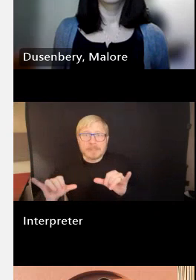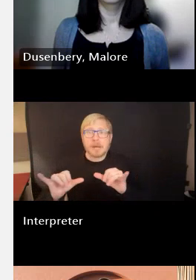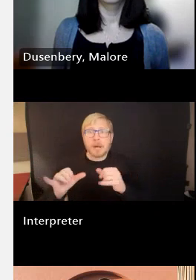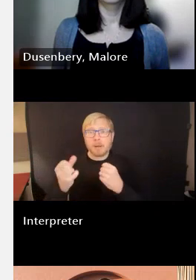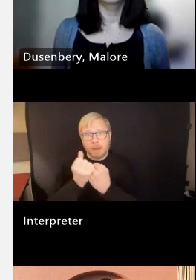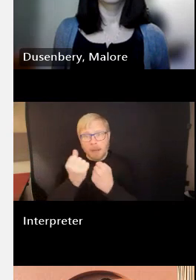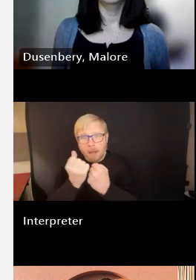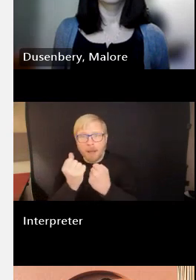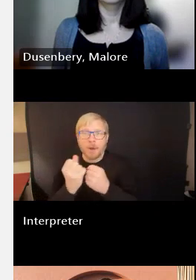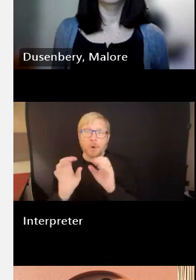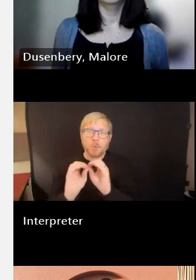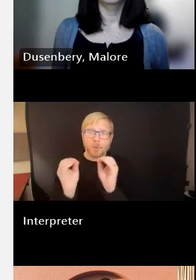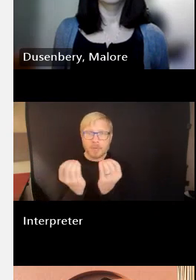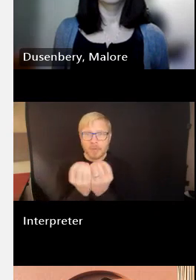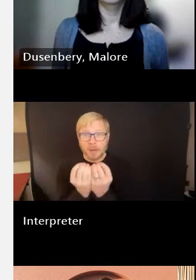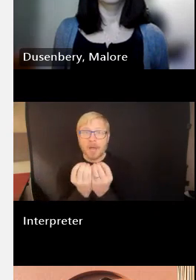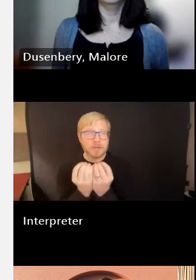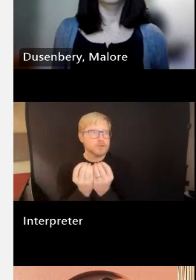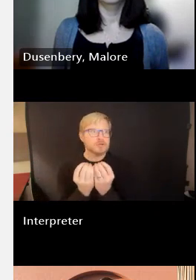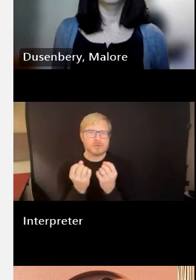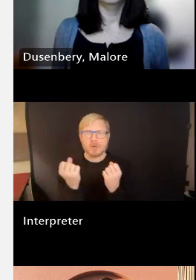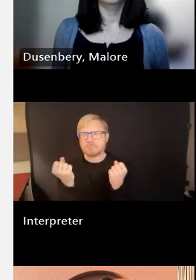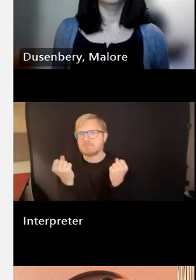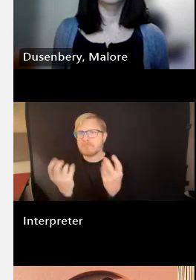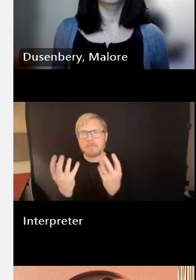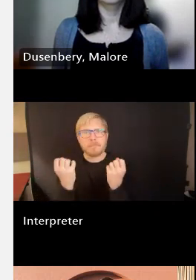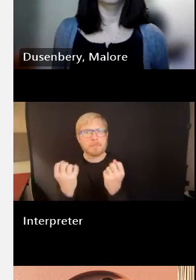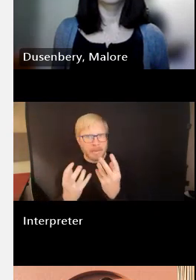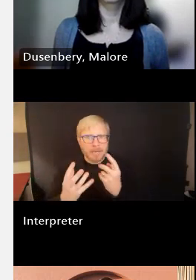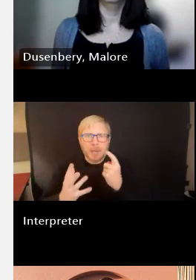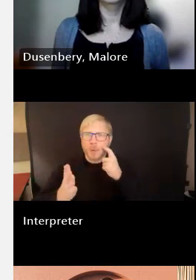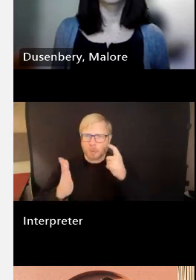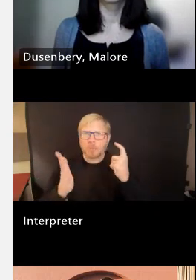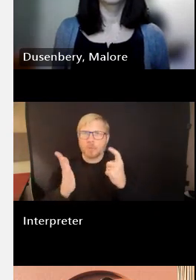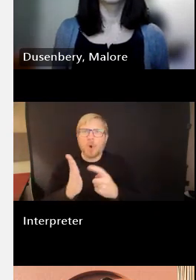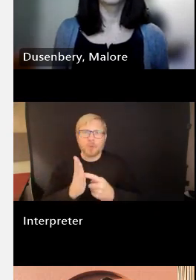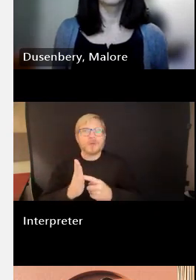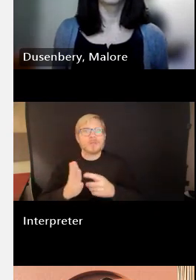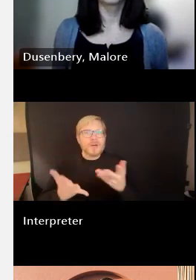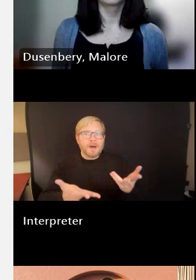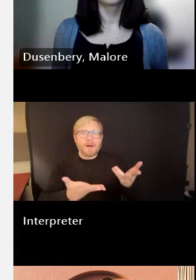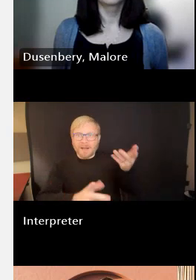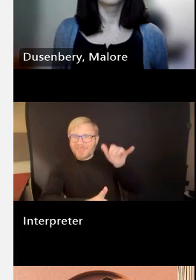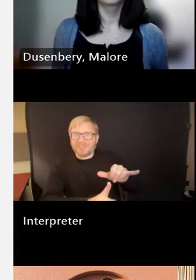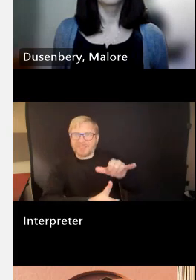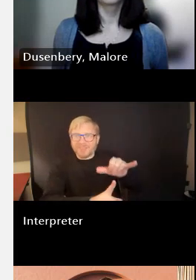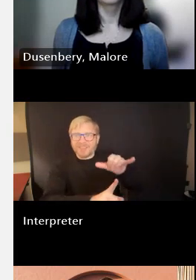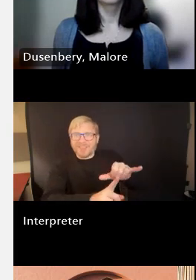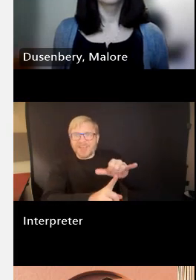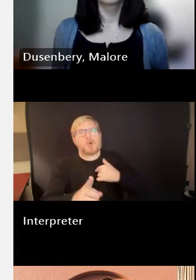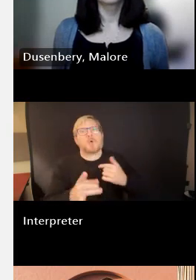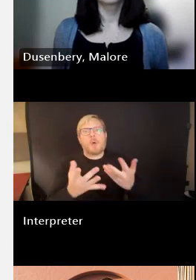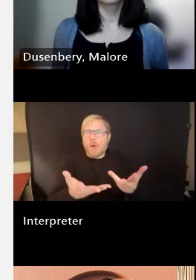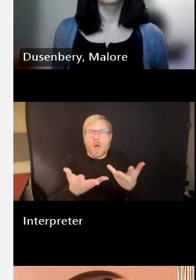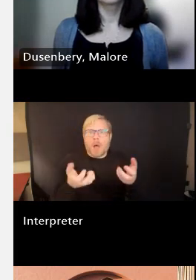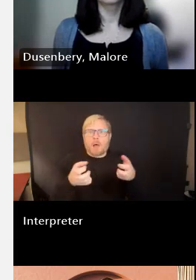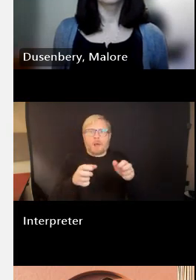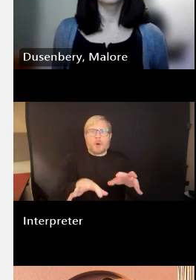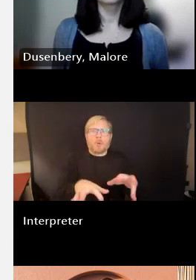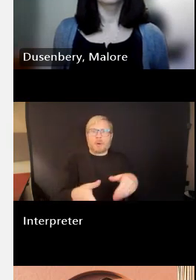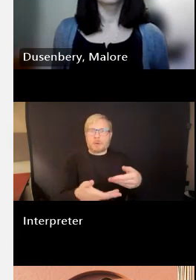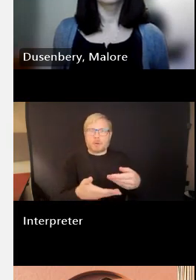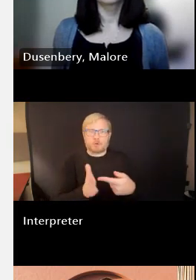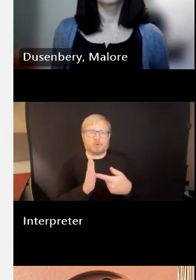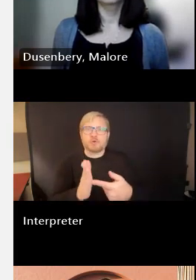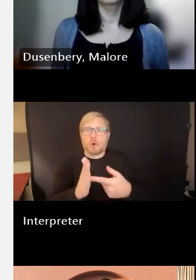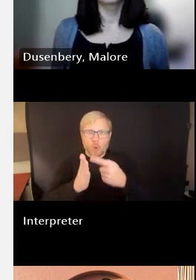them, lots of them recognize that that's the case. And I don't want to be an annoying researcher in front of you saying our findings are mixed, but they